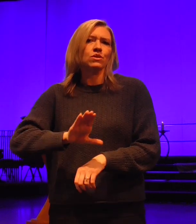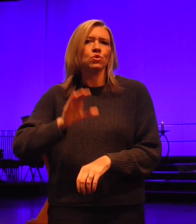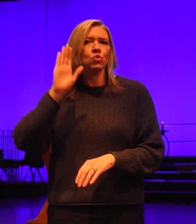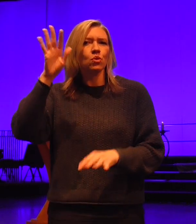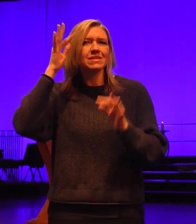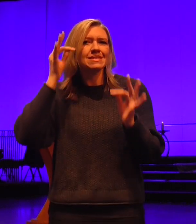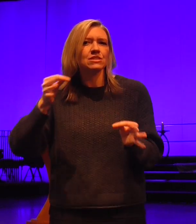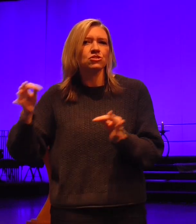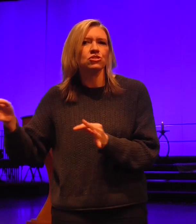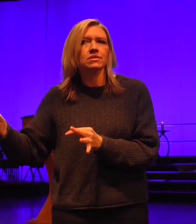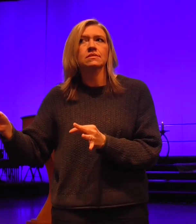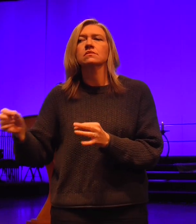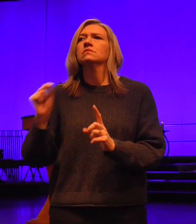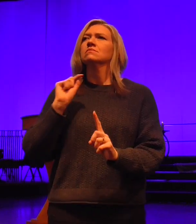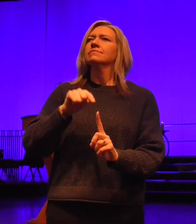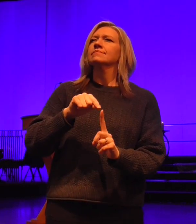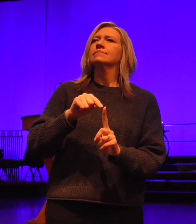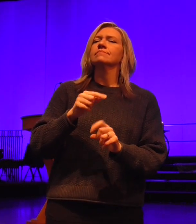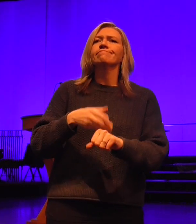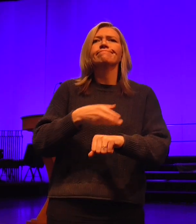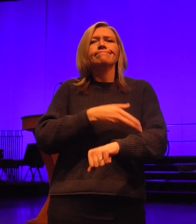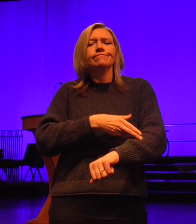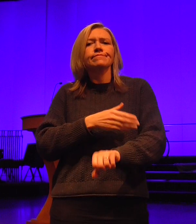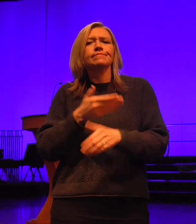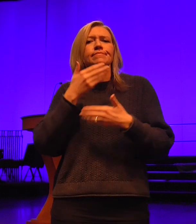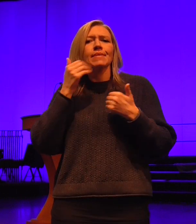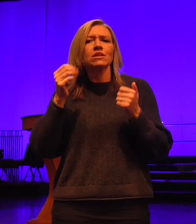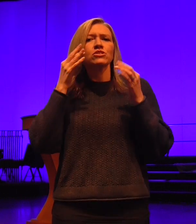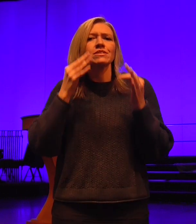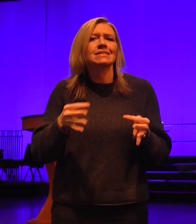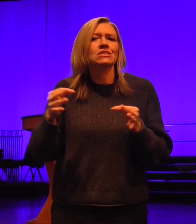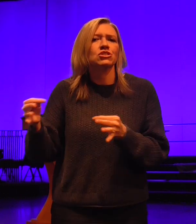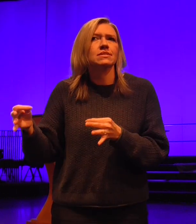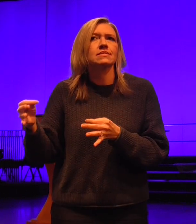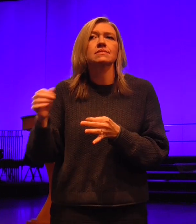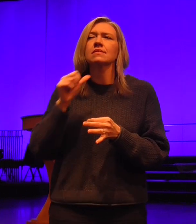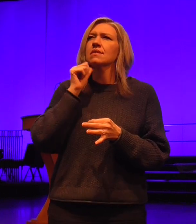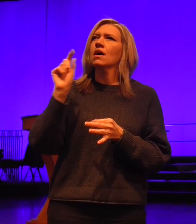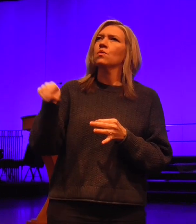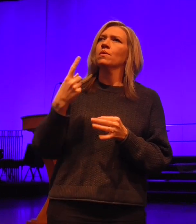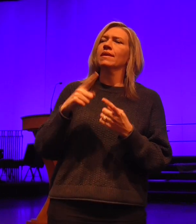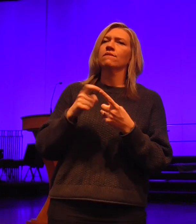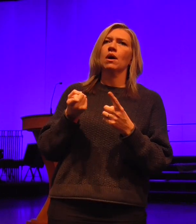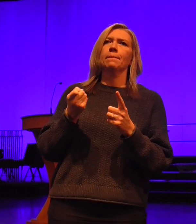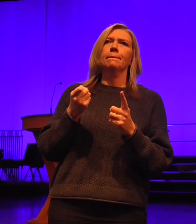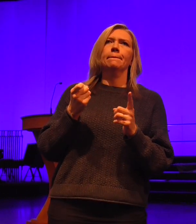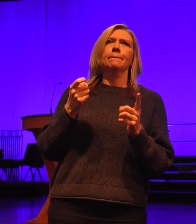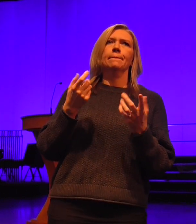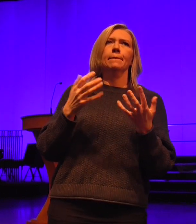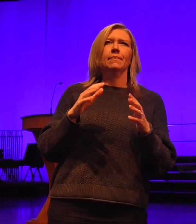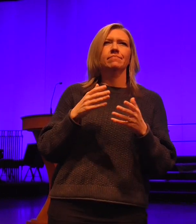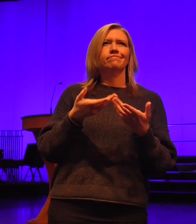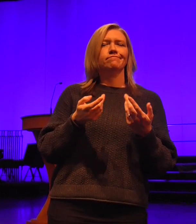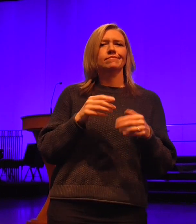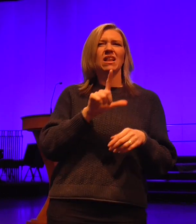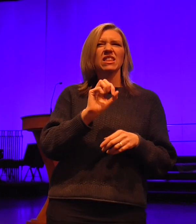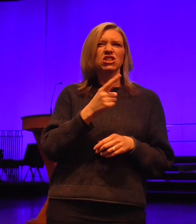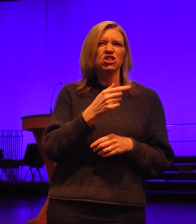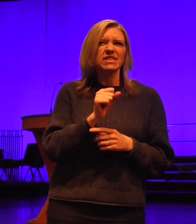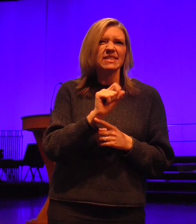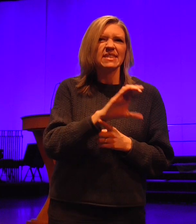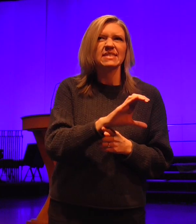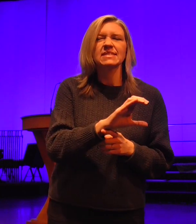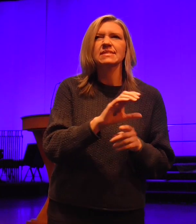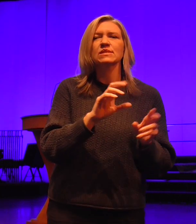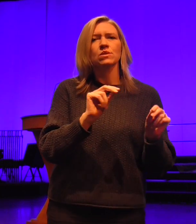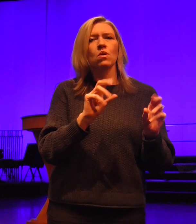about making better decisions, not just from a standpoint of the logistics of decisions, but mostly from a how